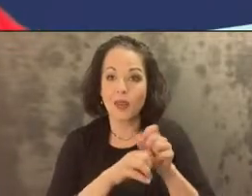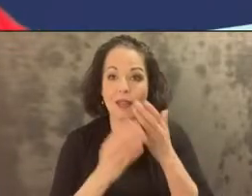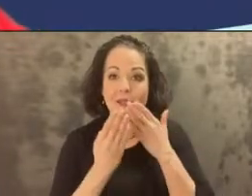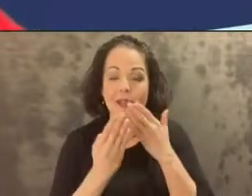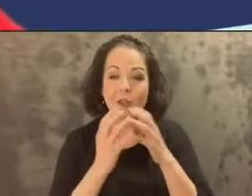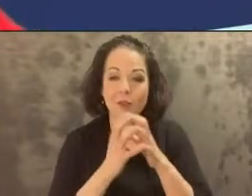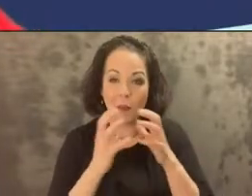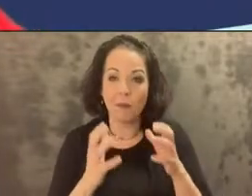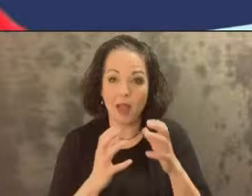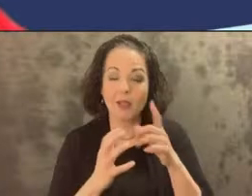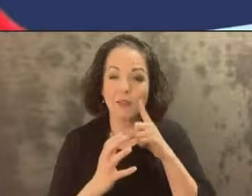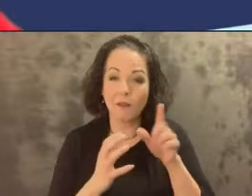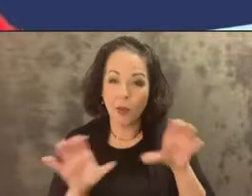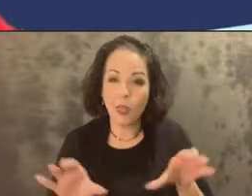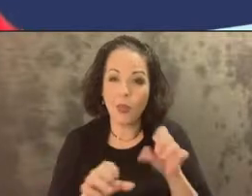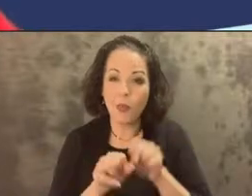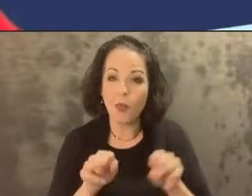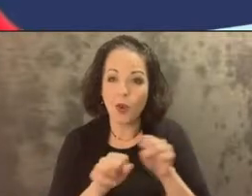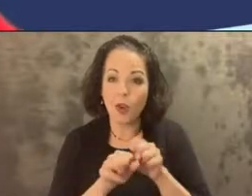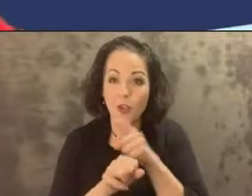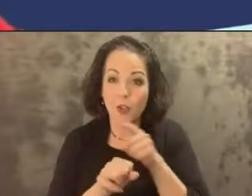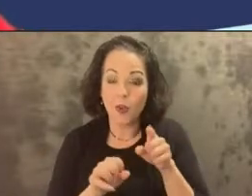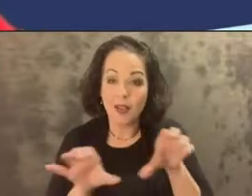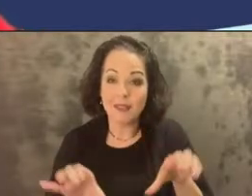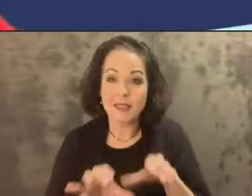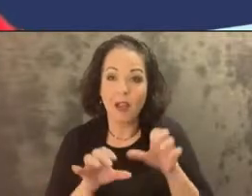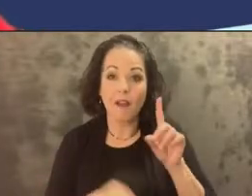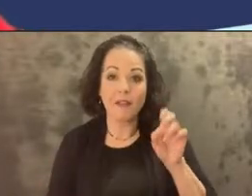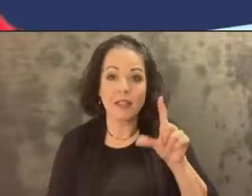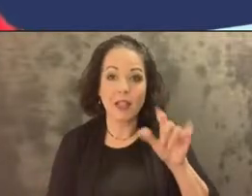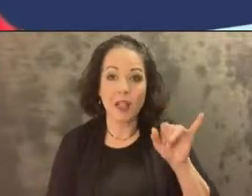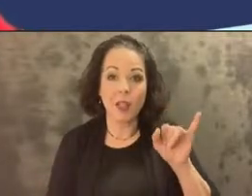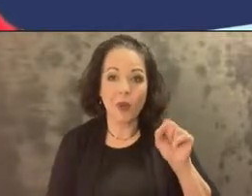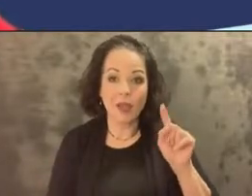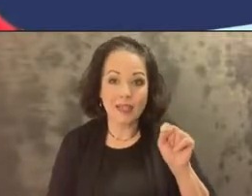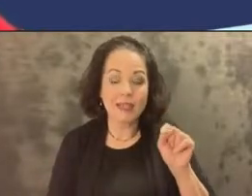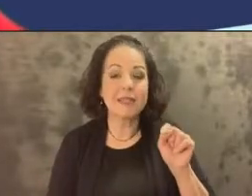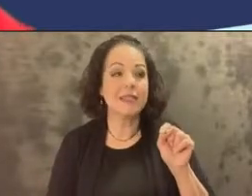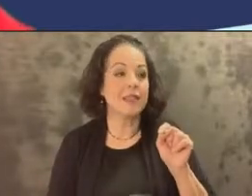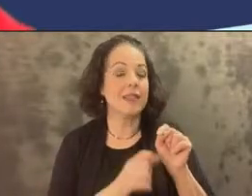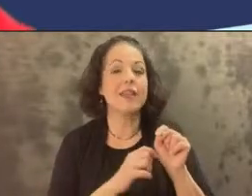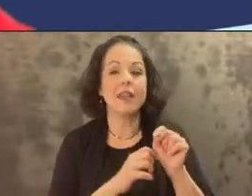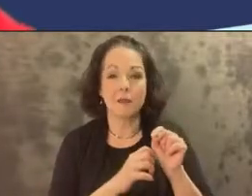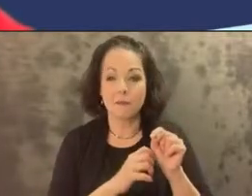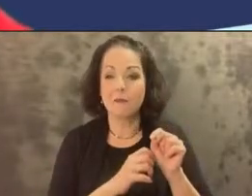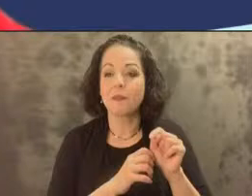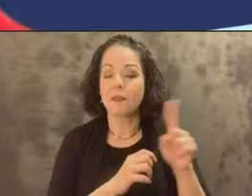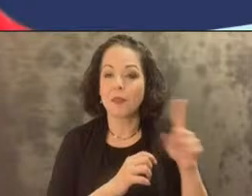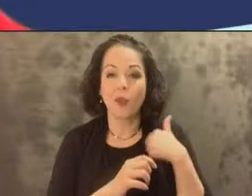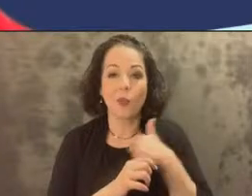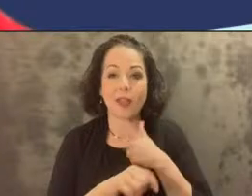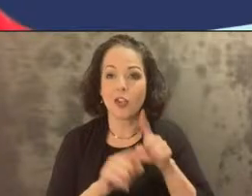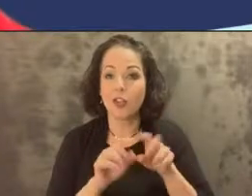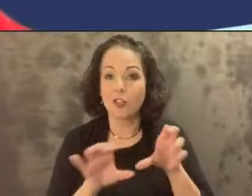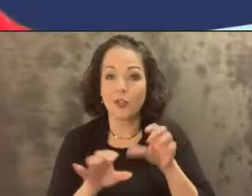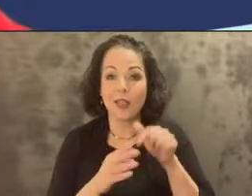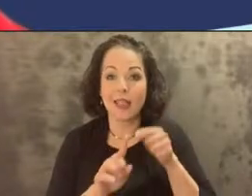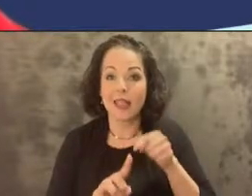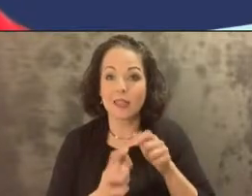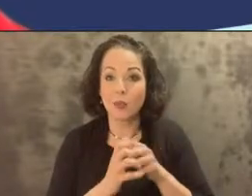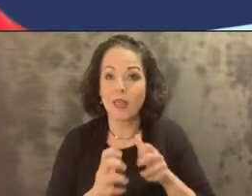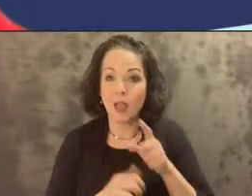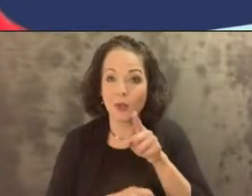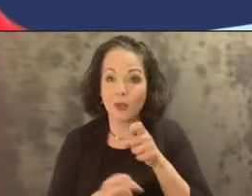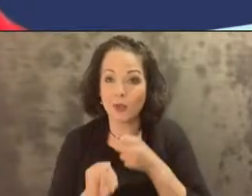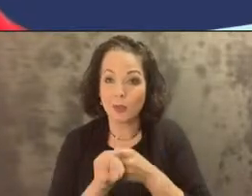the work you've done. And for Deloitte, our team, Deloitte Co-Former, we couldn't have done this without your